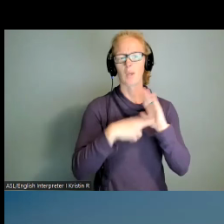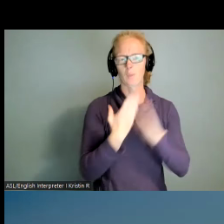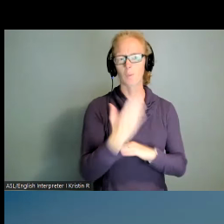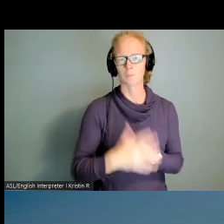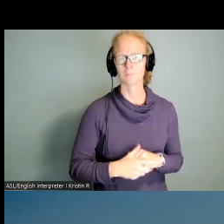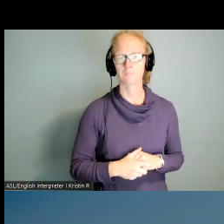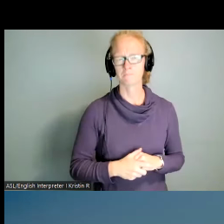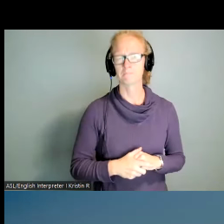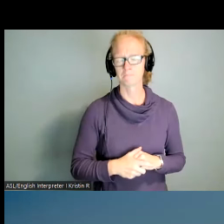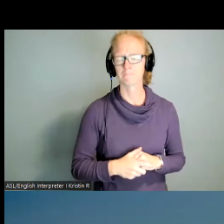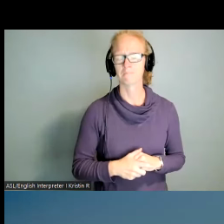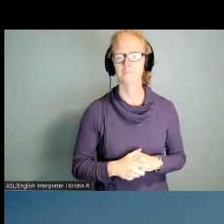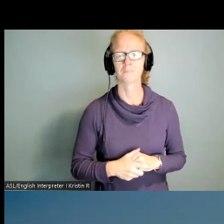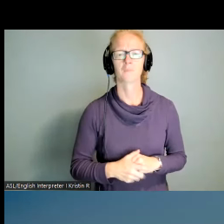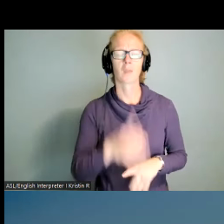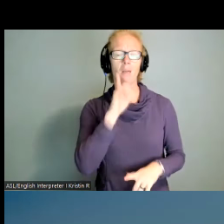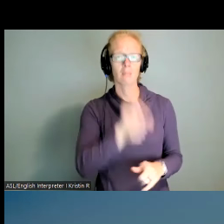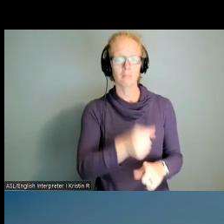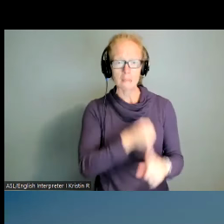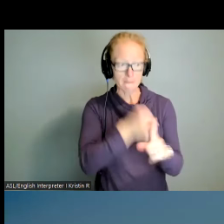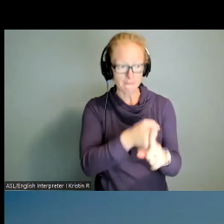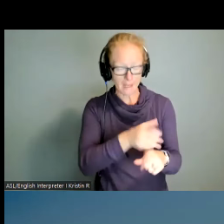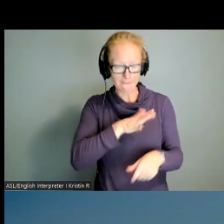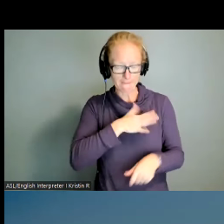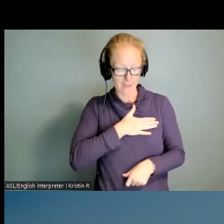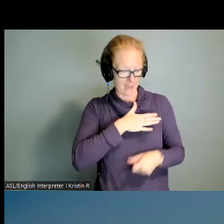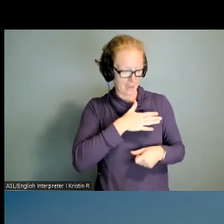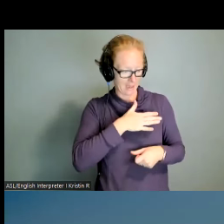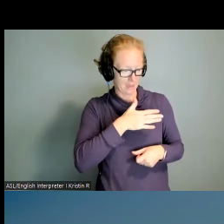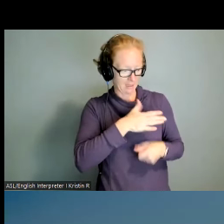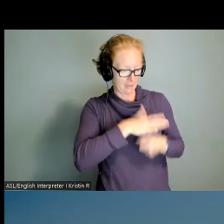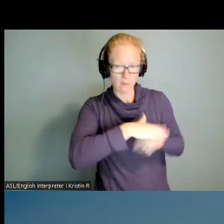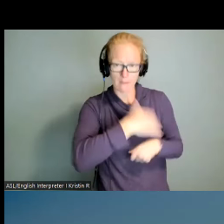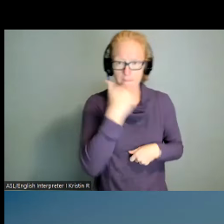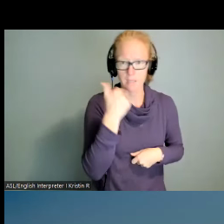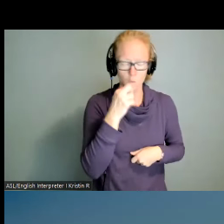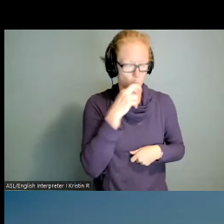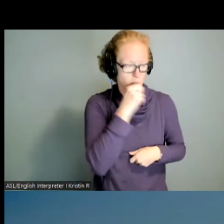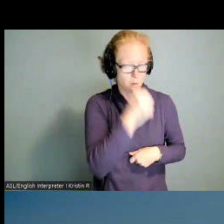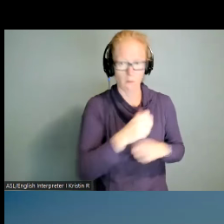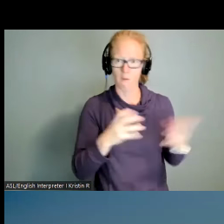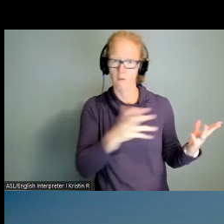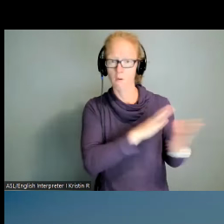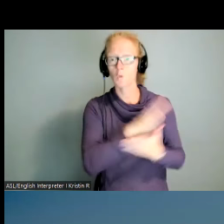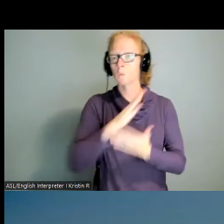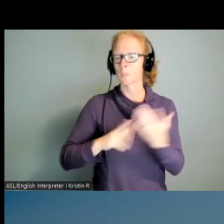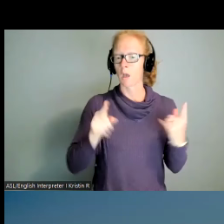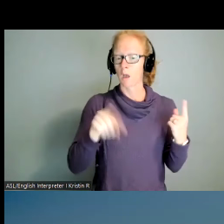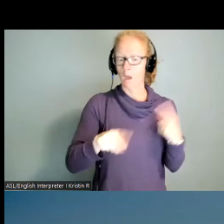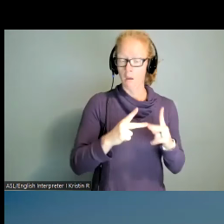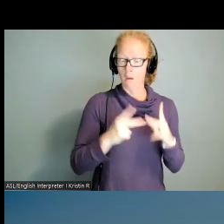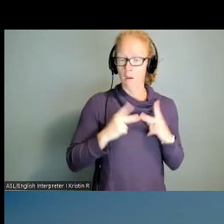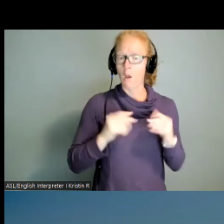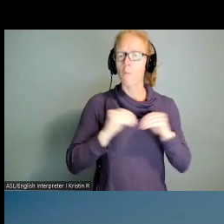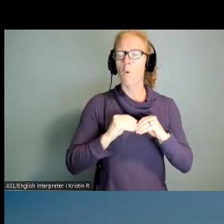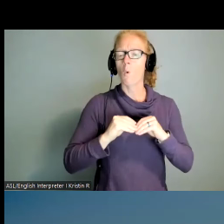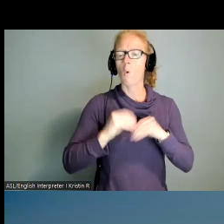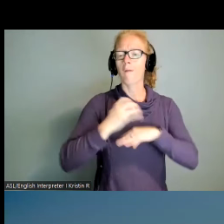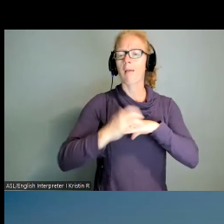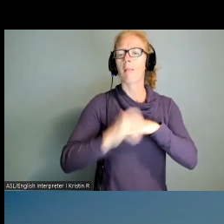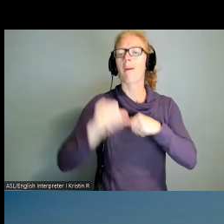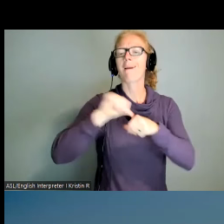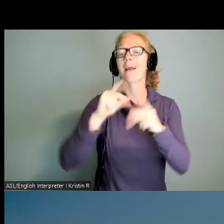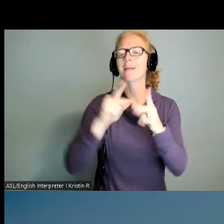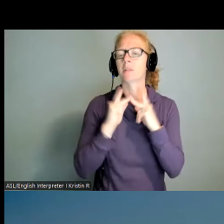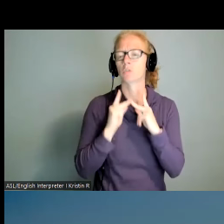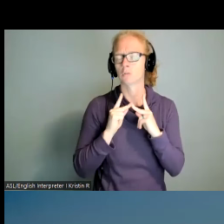then identify what's most impactful to your jurisdiction. So for example, some jurisdictions might have more vacant gas stations,